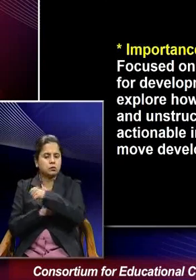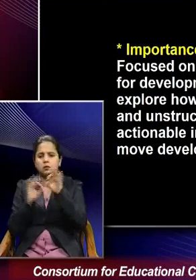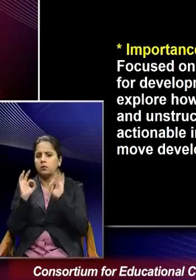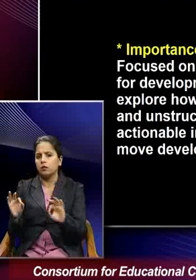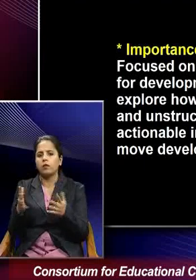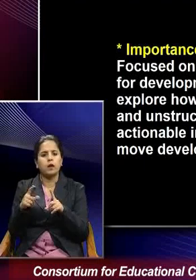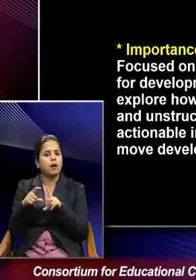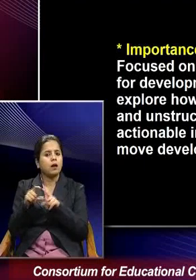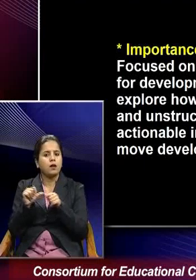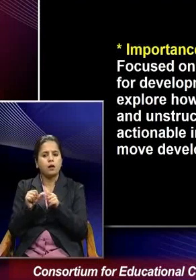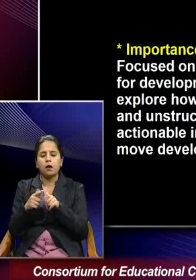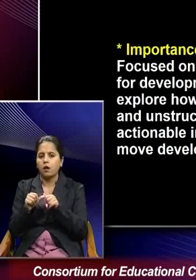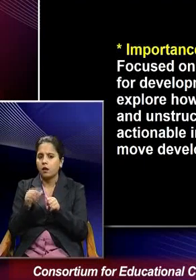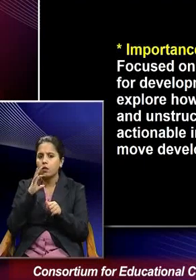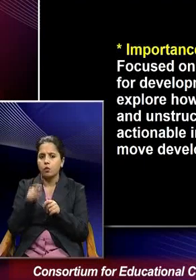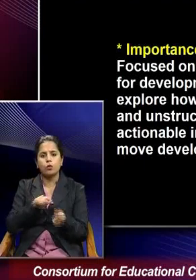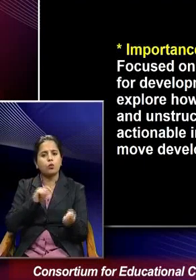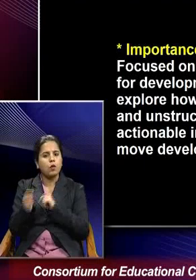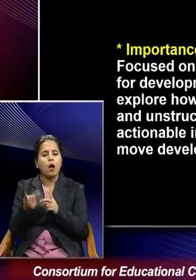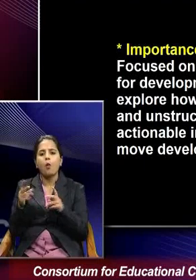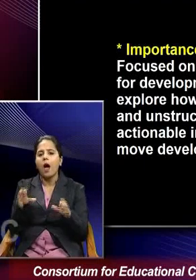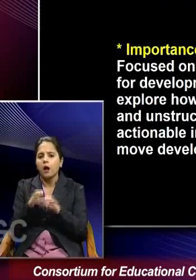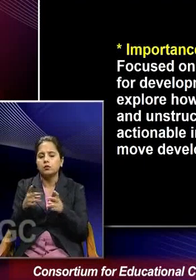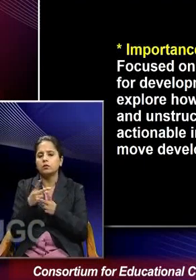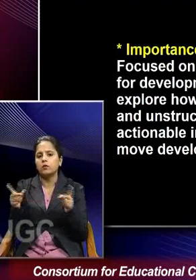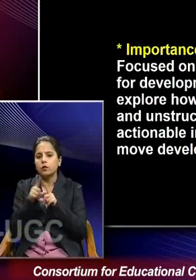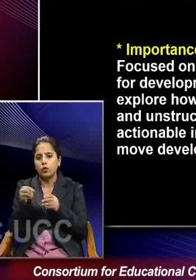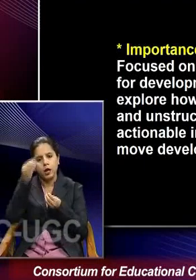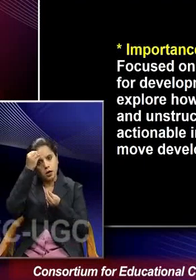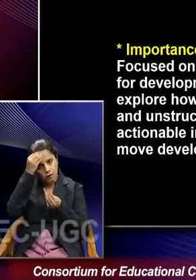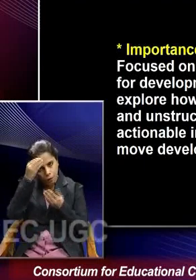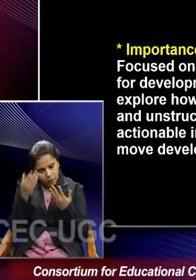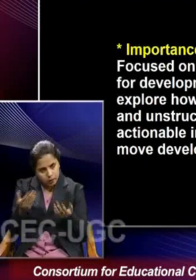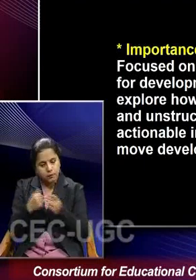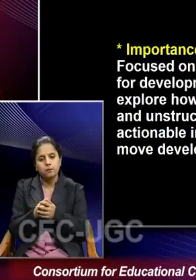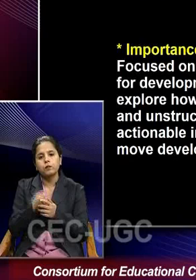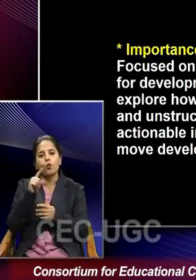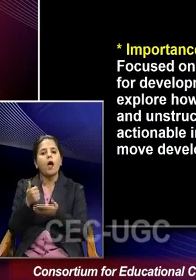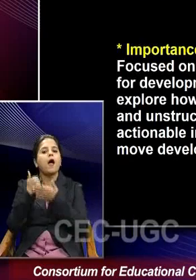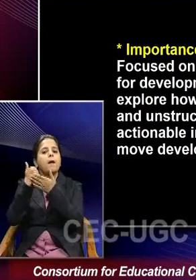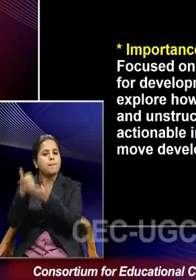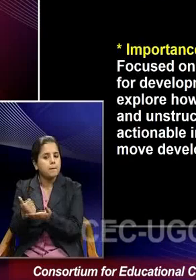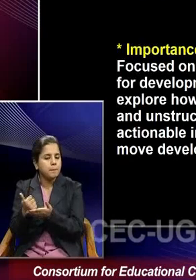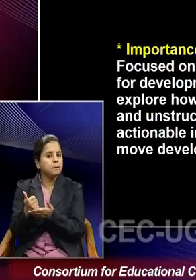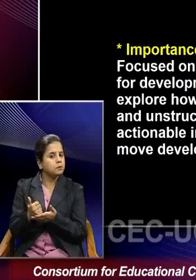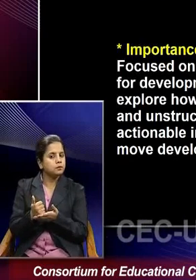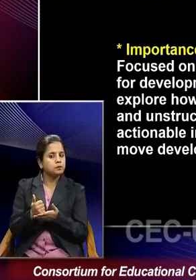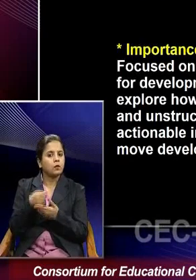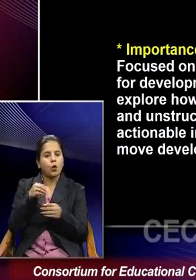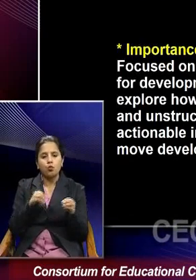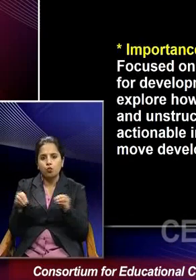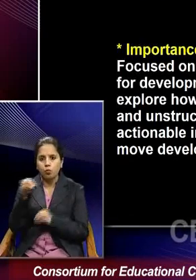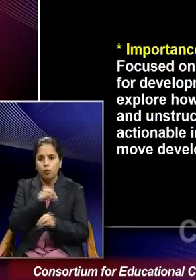data into actionable information to help